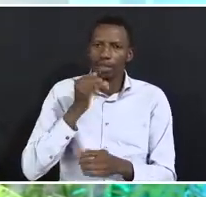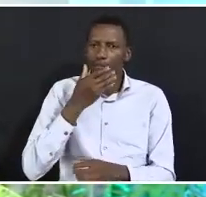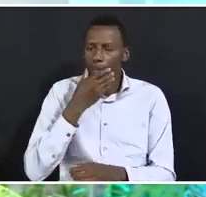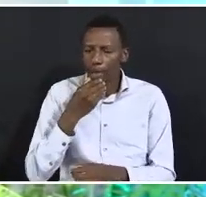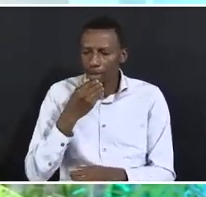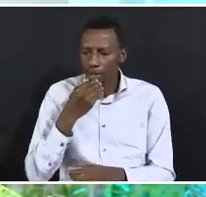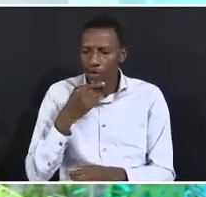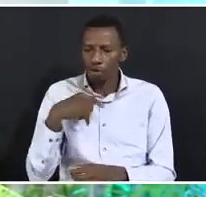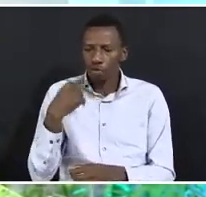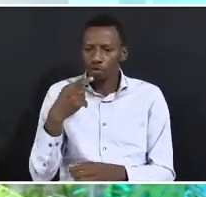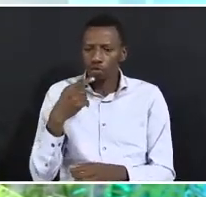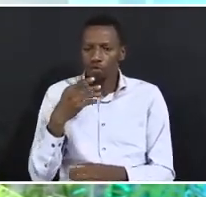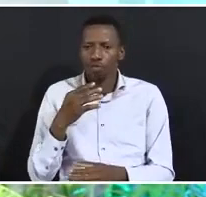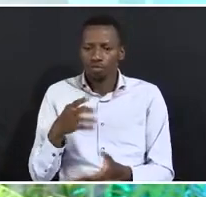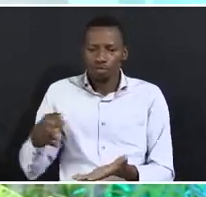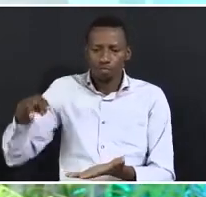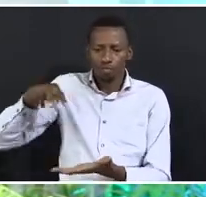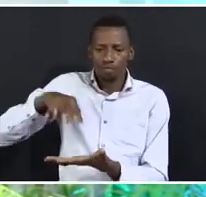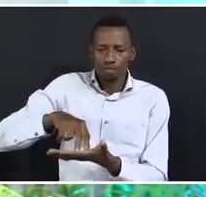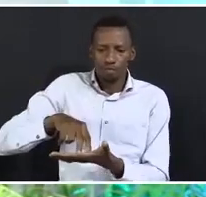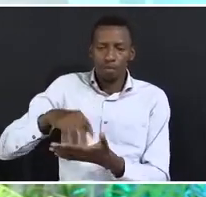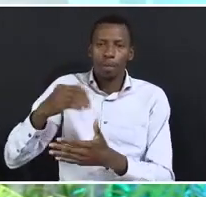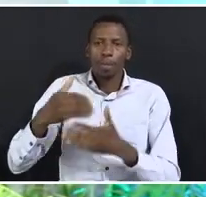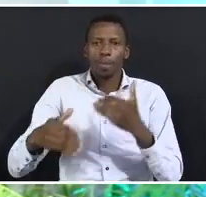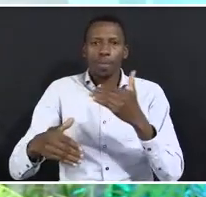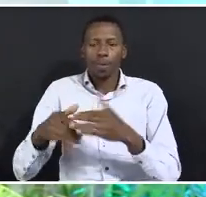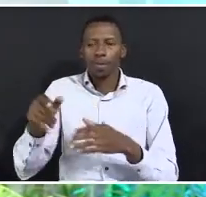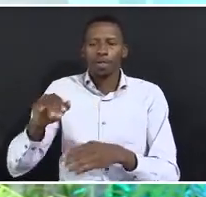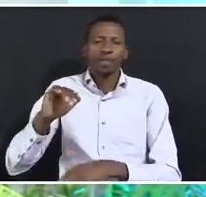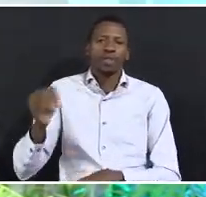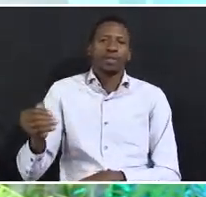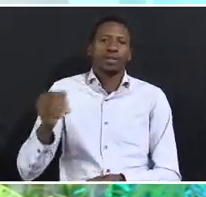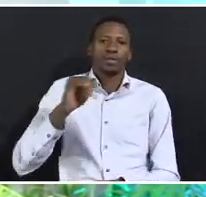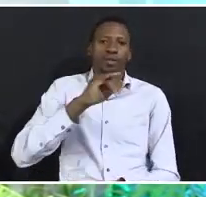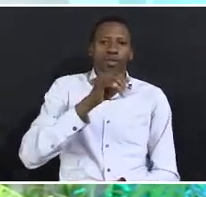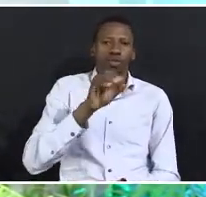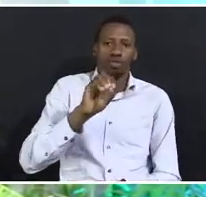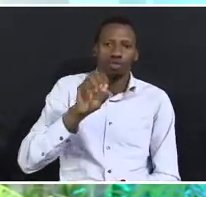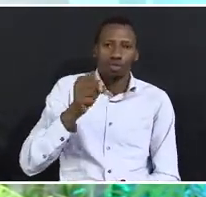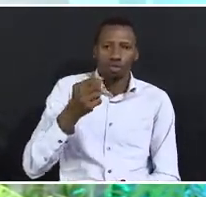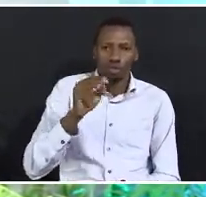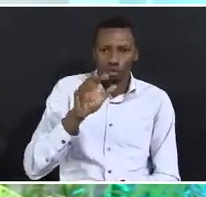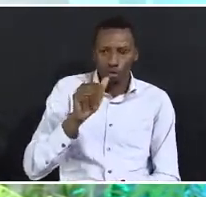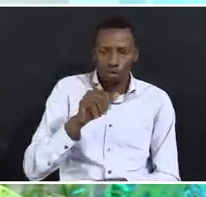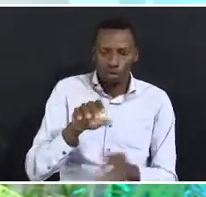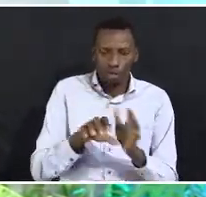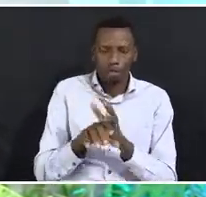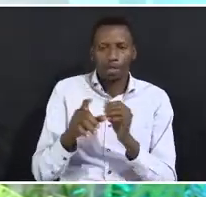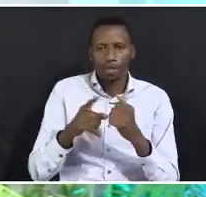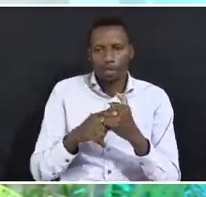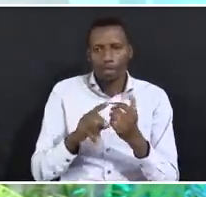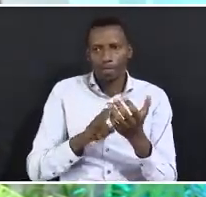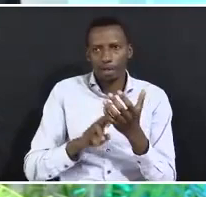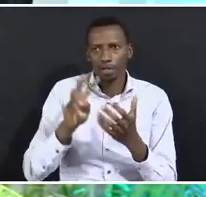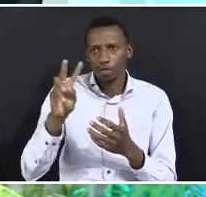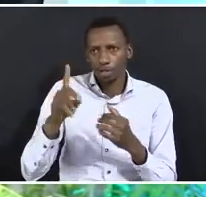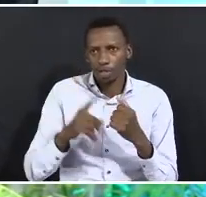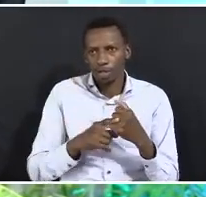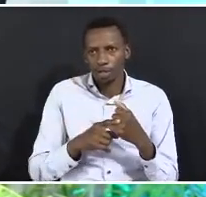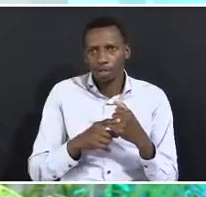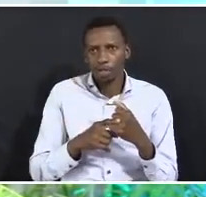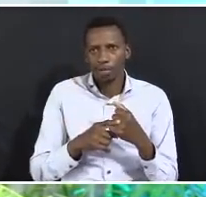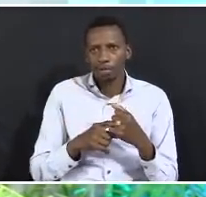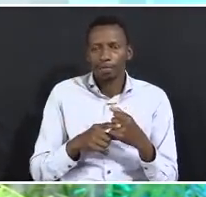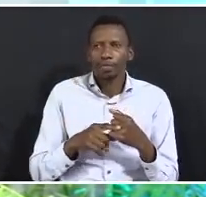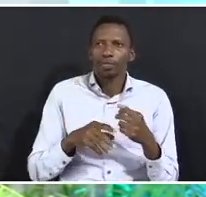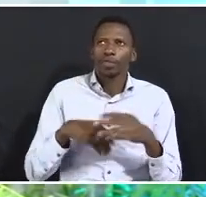up to raise the foundation of this city, according to Joshua 6:26. And the Bible records that after a